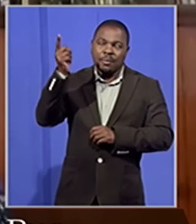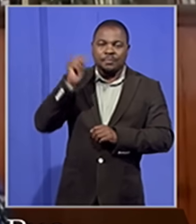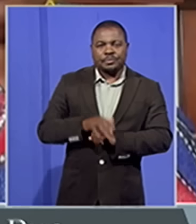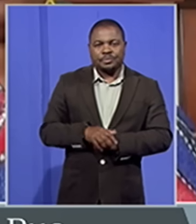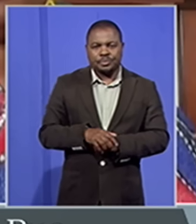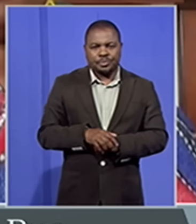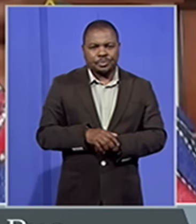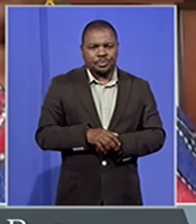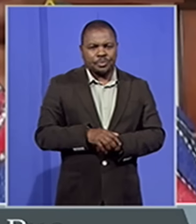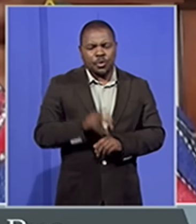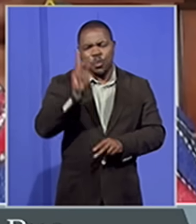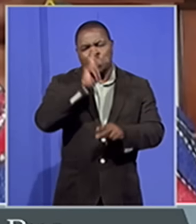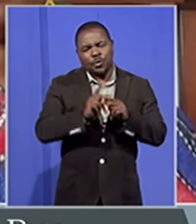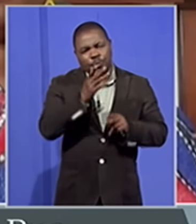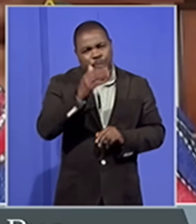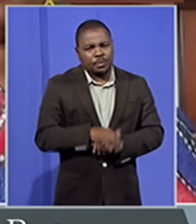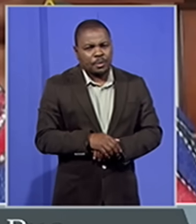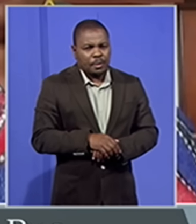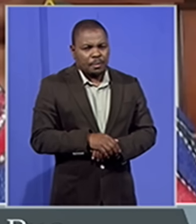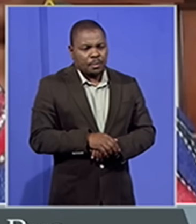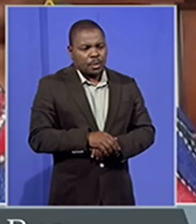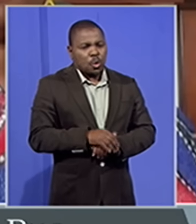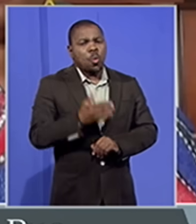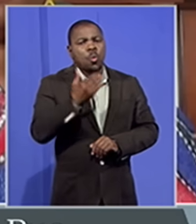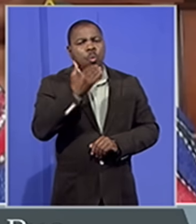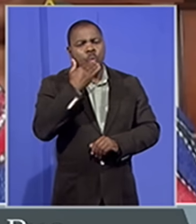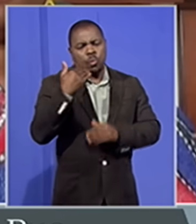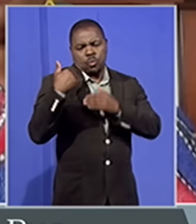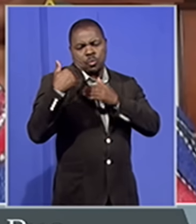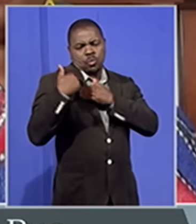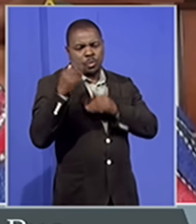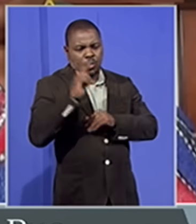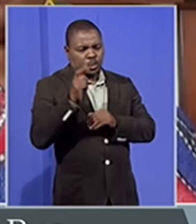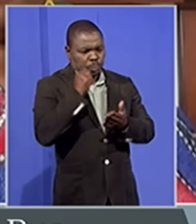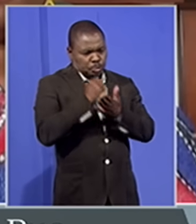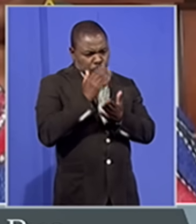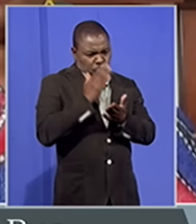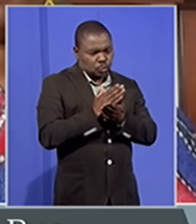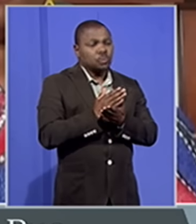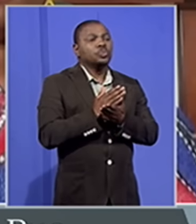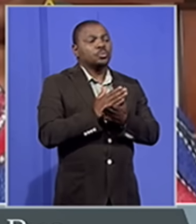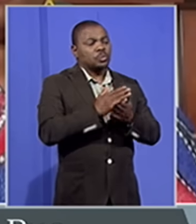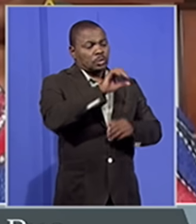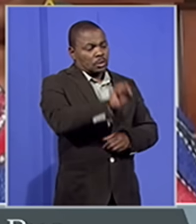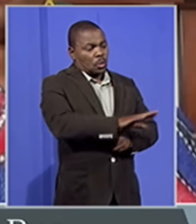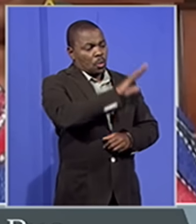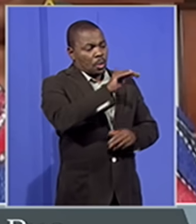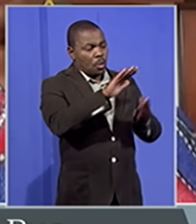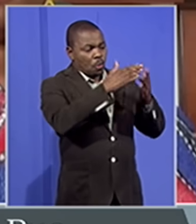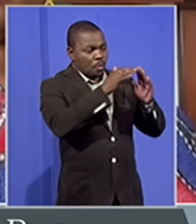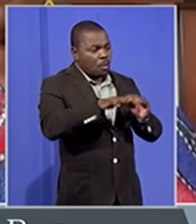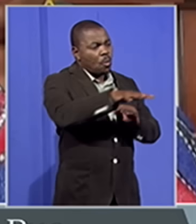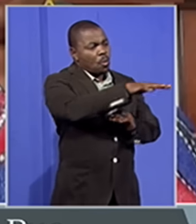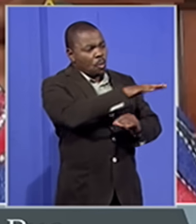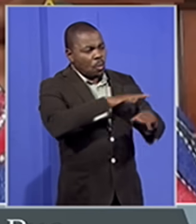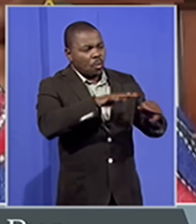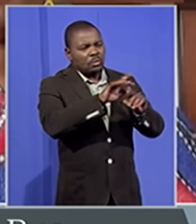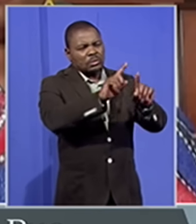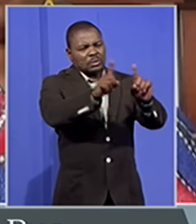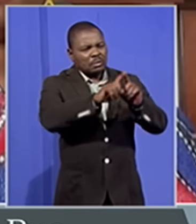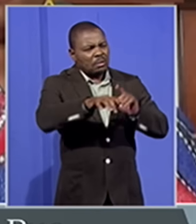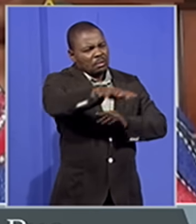Jwale Prof, ke mang ya ikarabellang lehlakoreng la ho ntshetsa pele ho netefatsa hore baahi ba Afrika Borwa metseng e